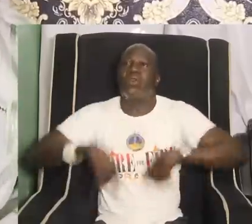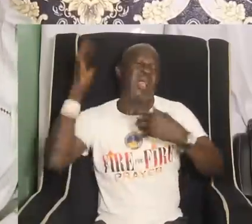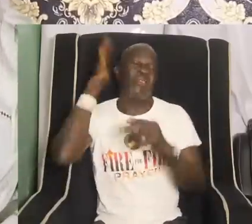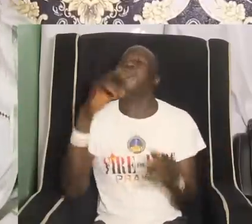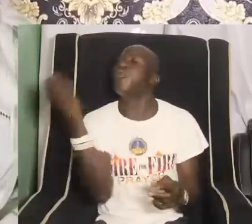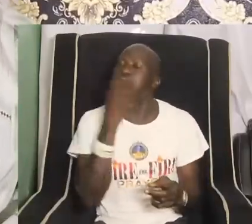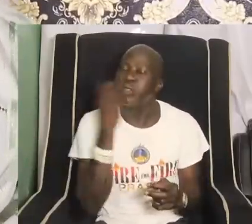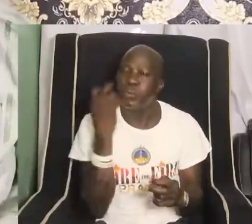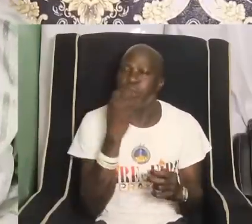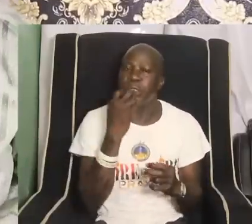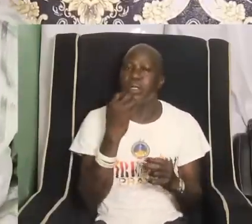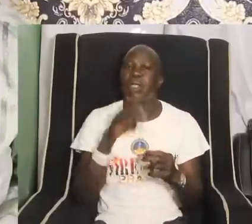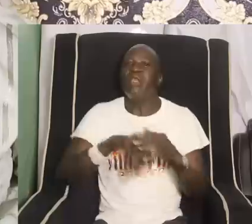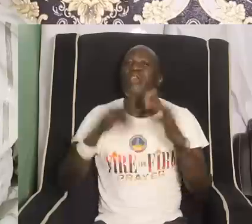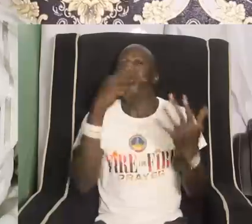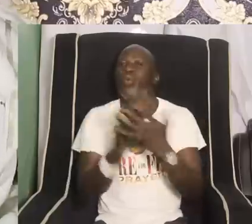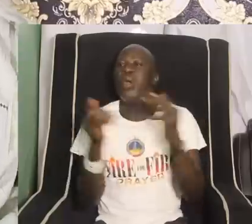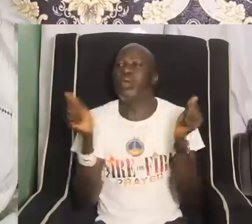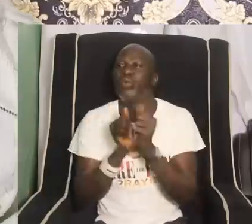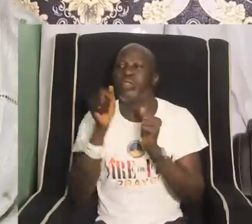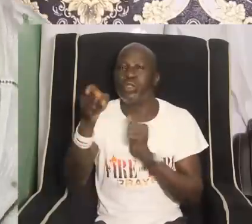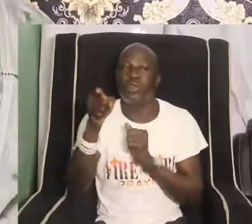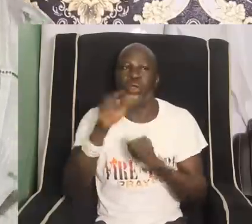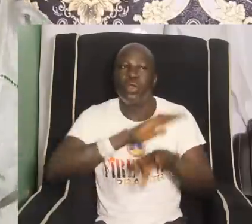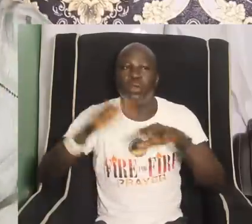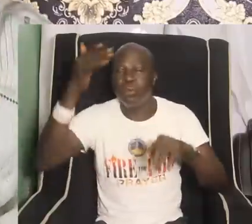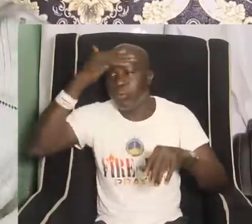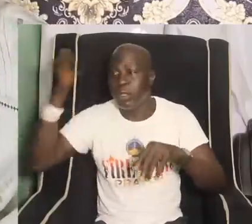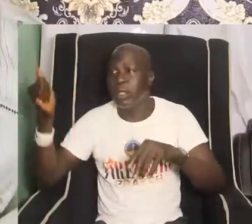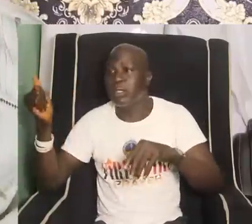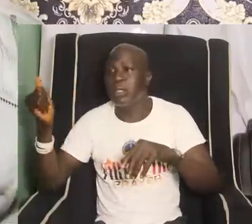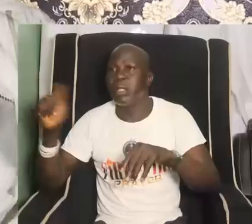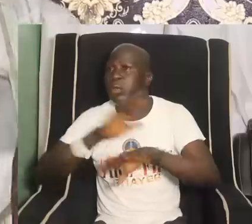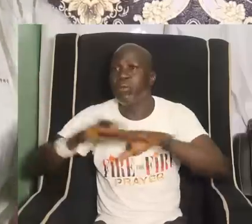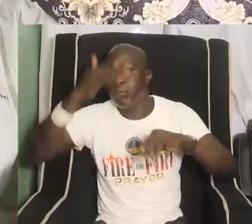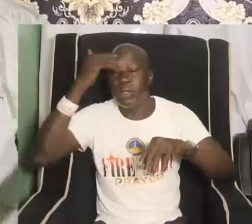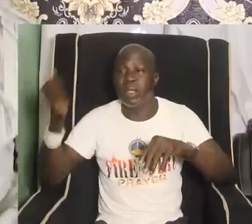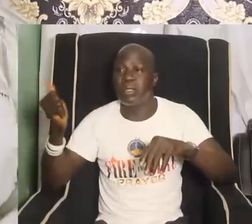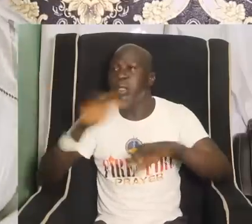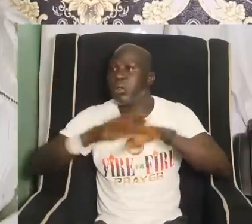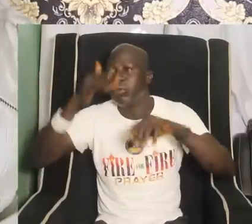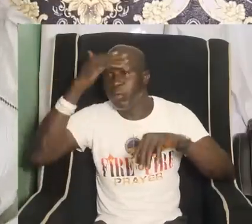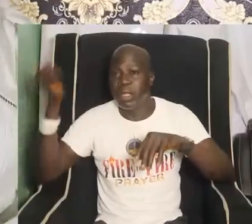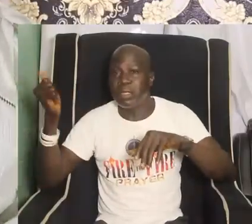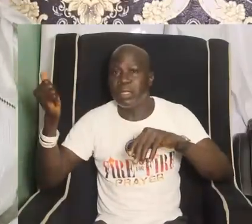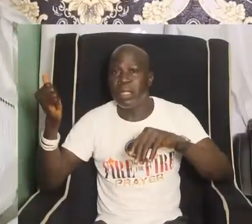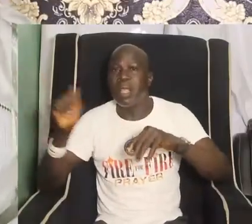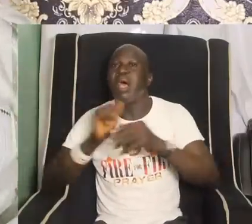mansions. I'll go to prepare a place. And I'll come back. Take you that